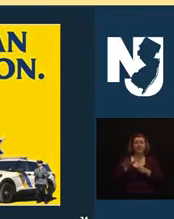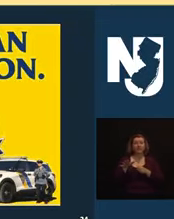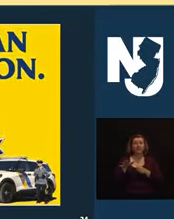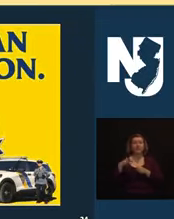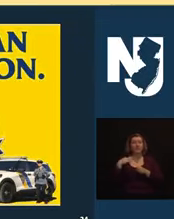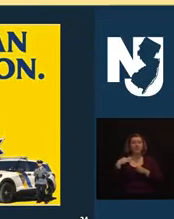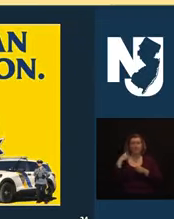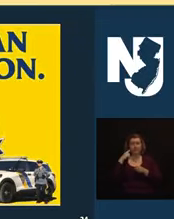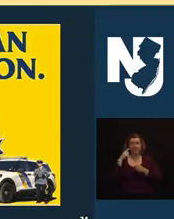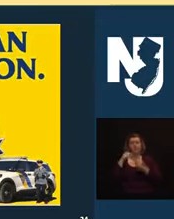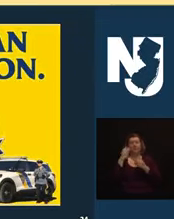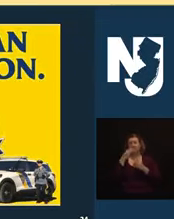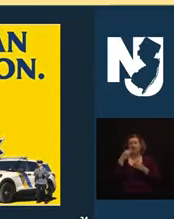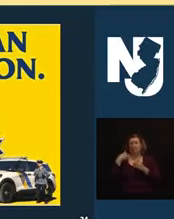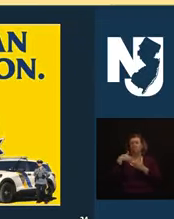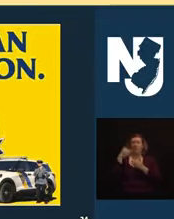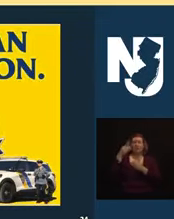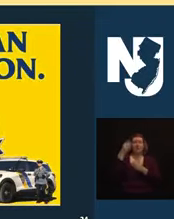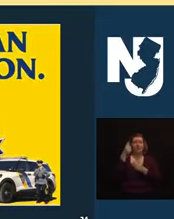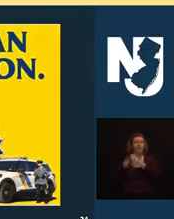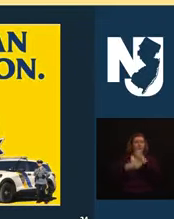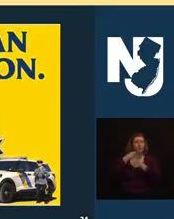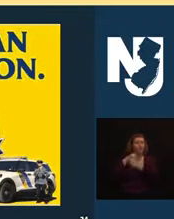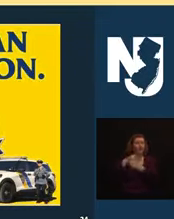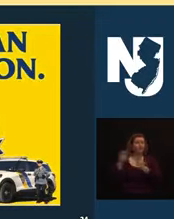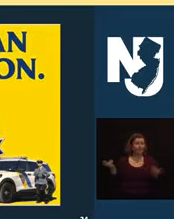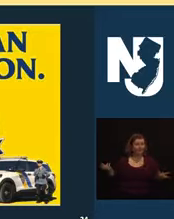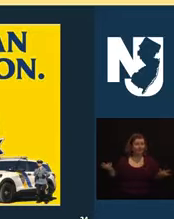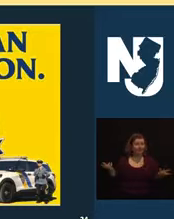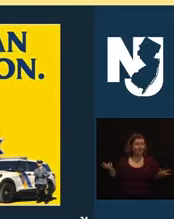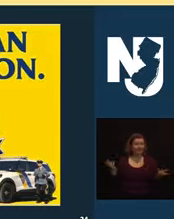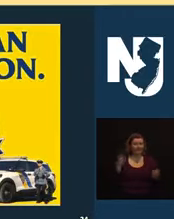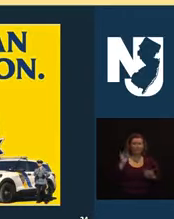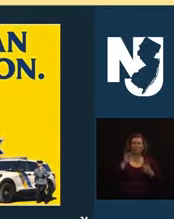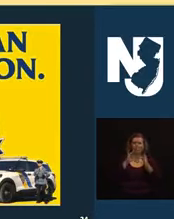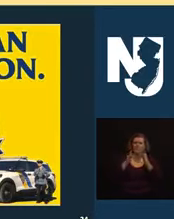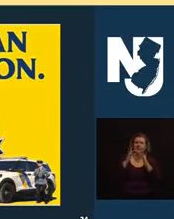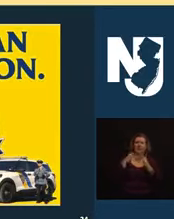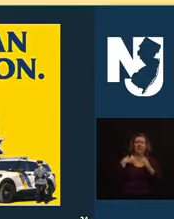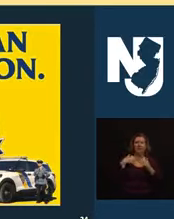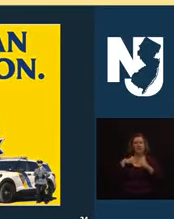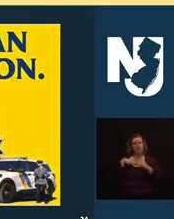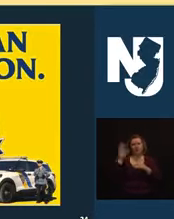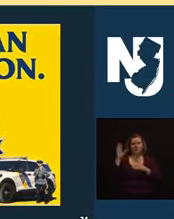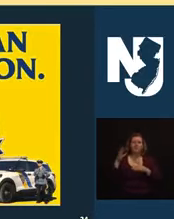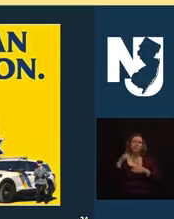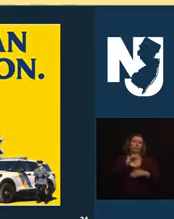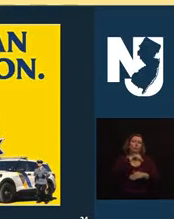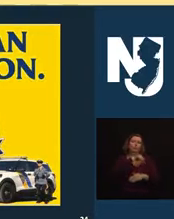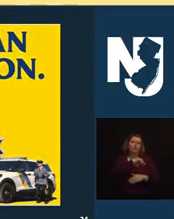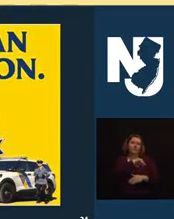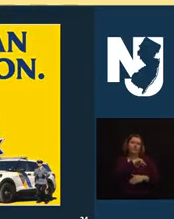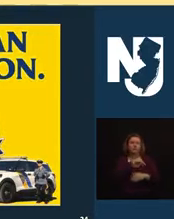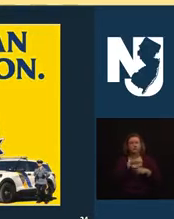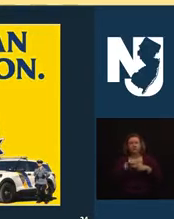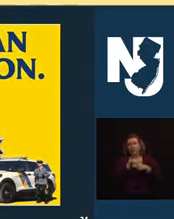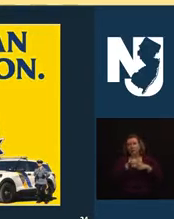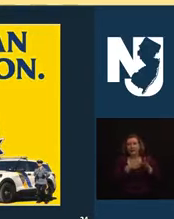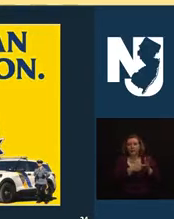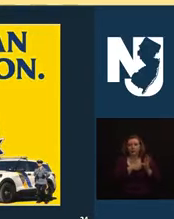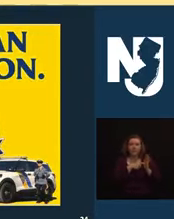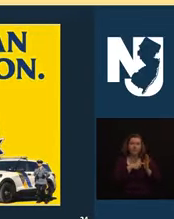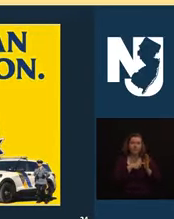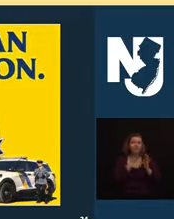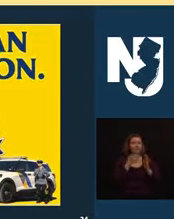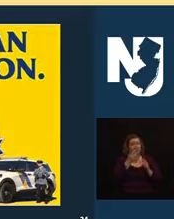years. That website has the minimum qualifications, the physical training requirements, all the things that the women and men interested in